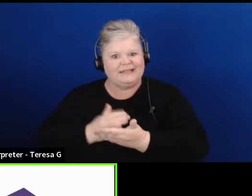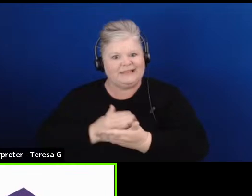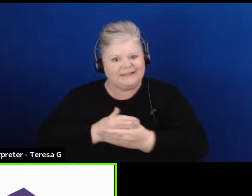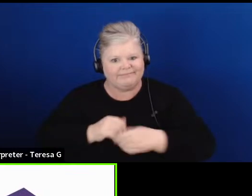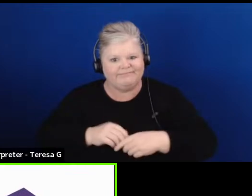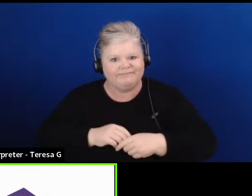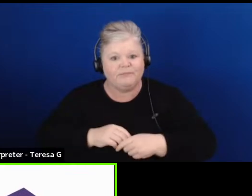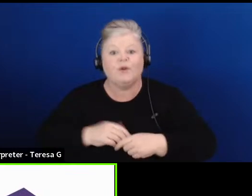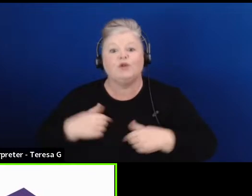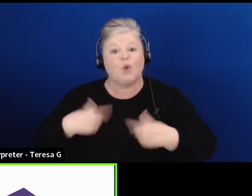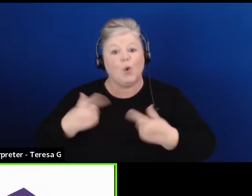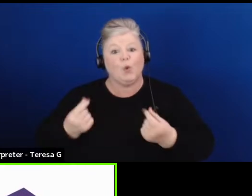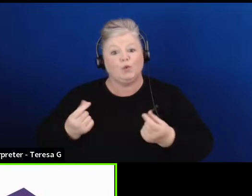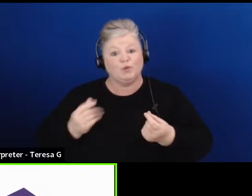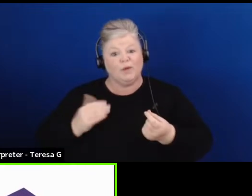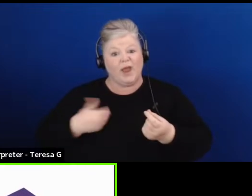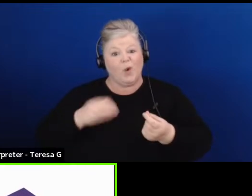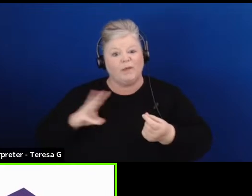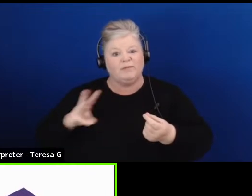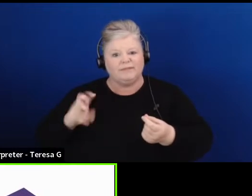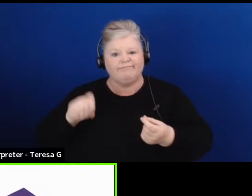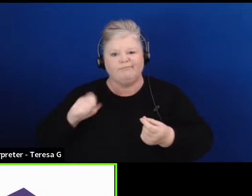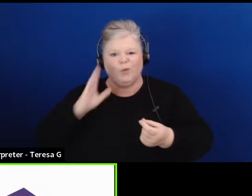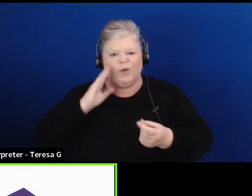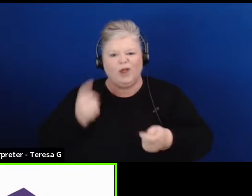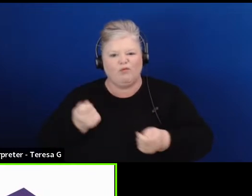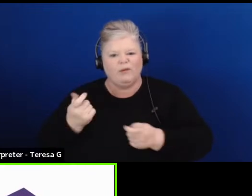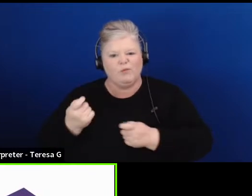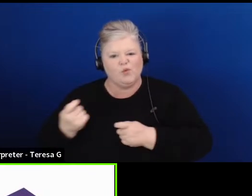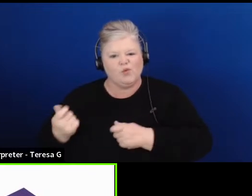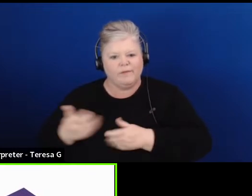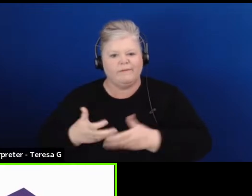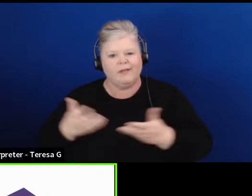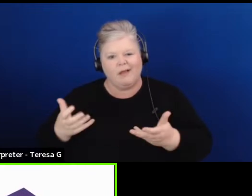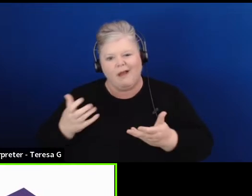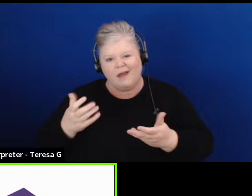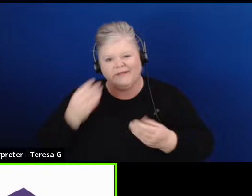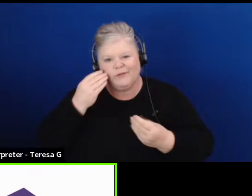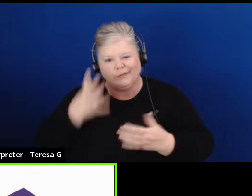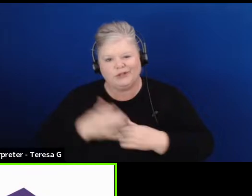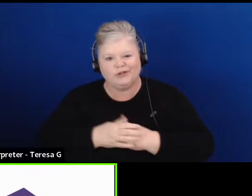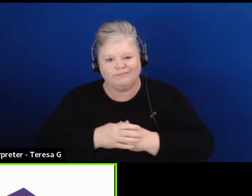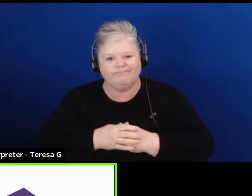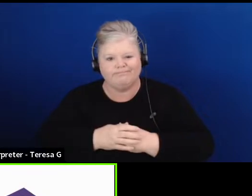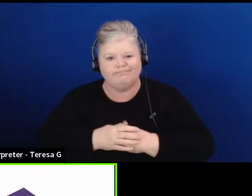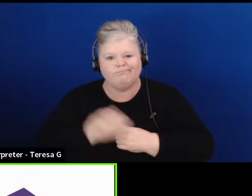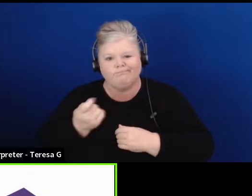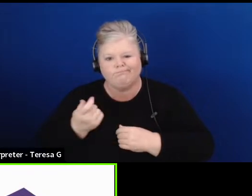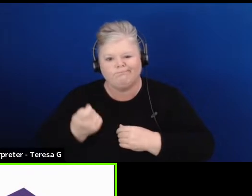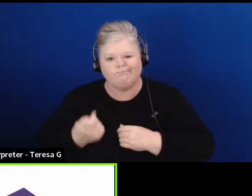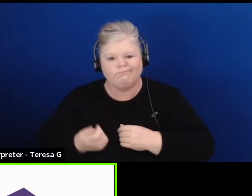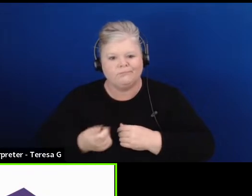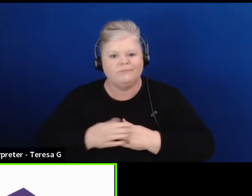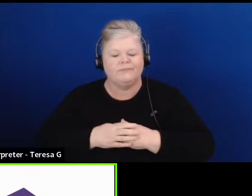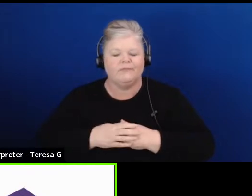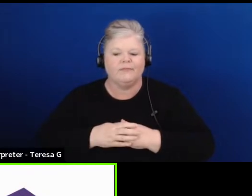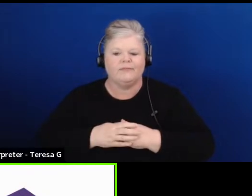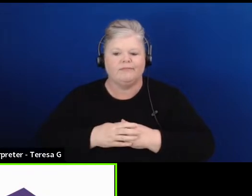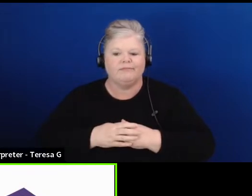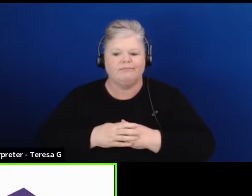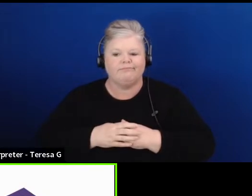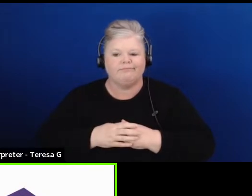is remove a lot of the information that we have that says where places are looped,